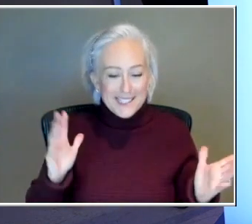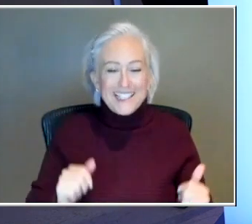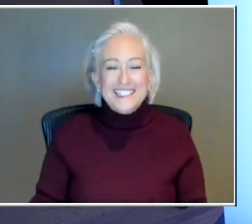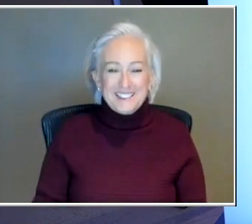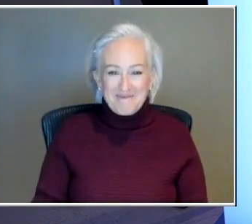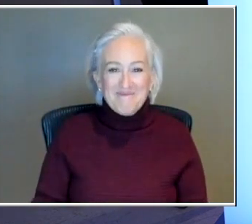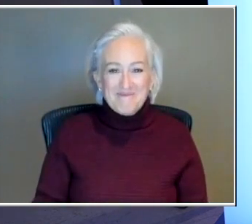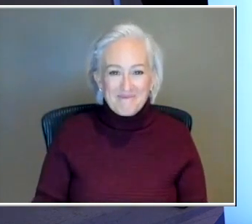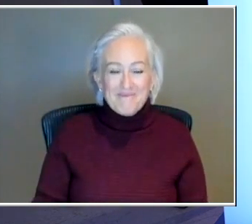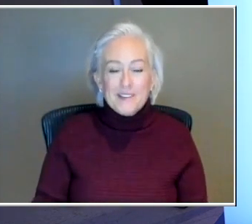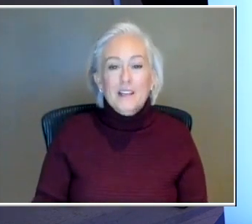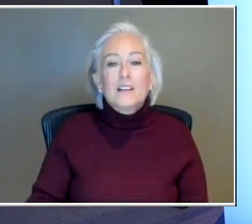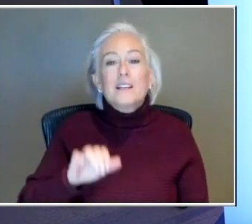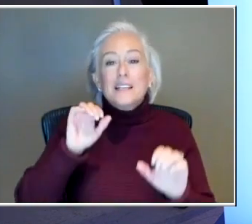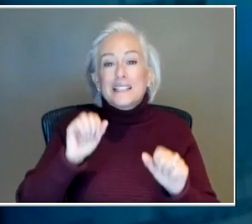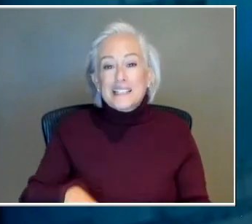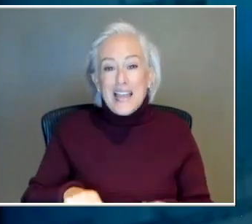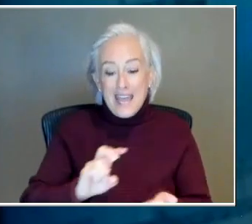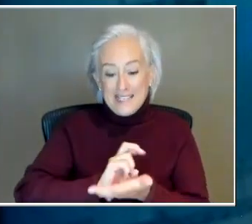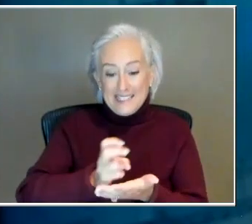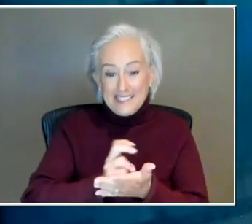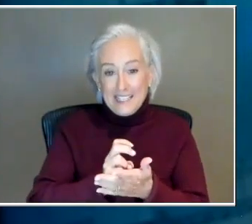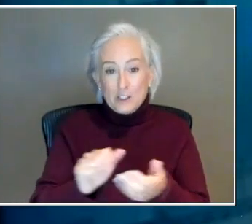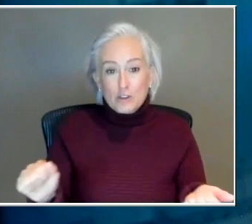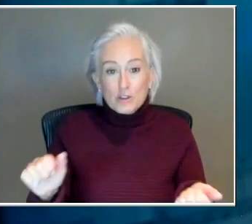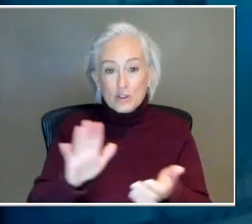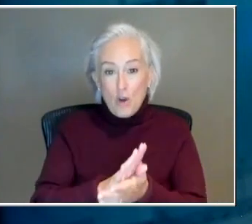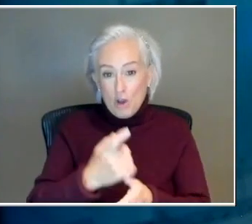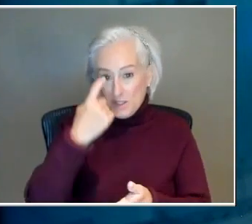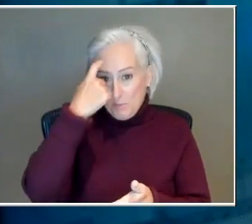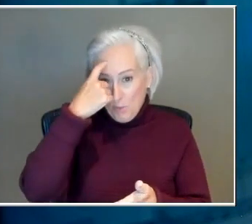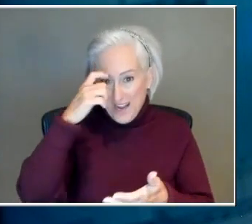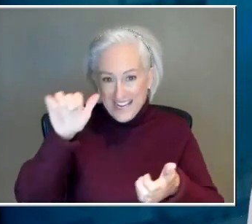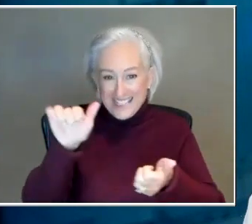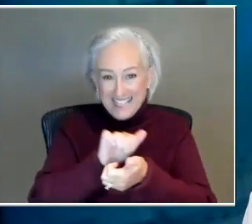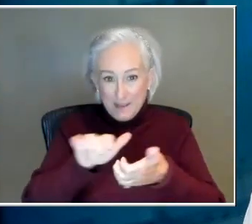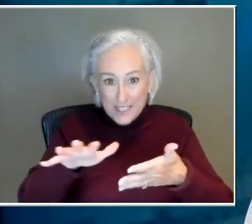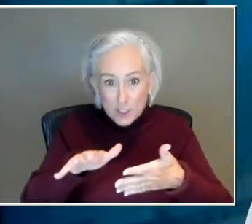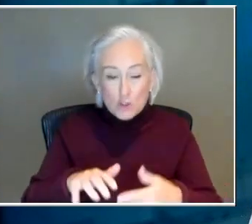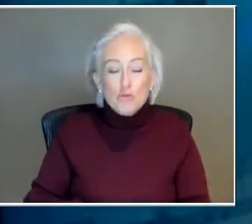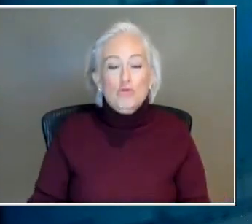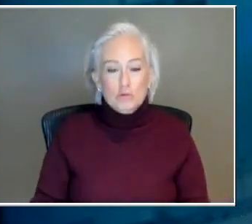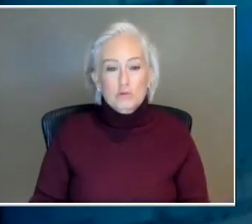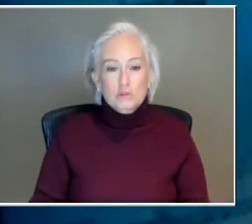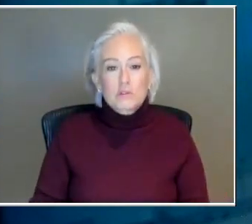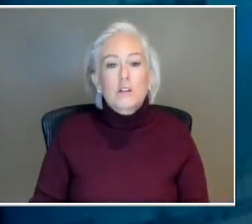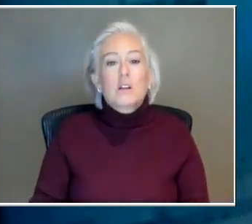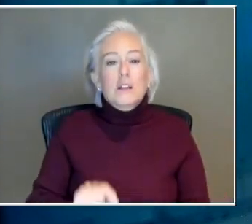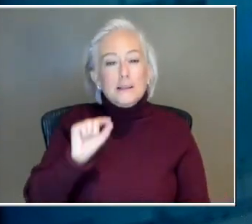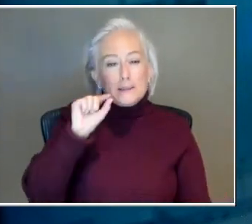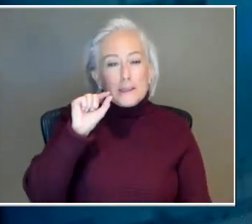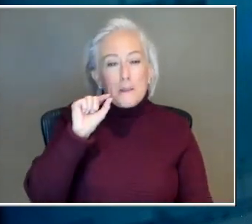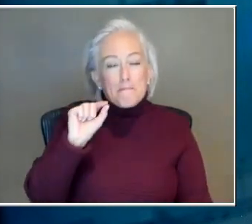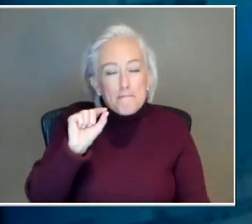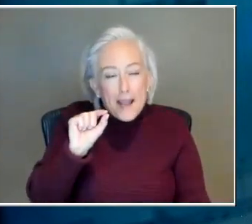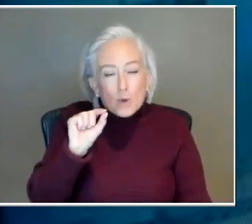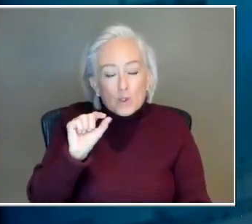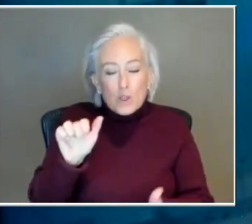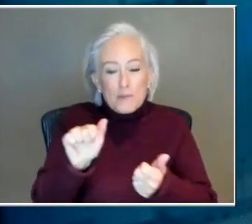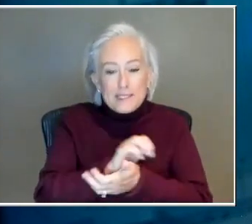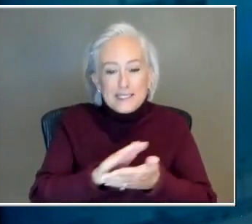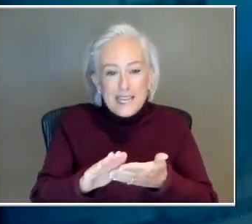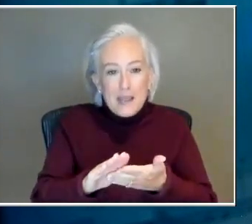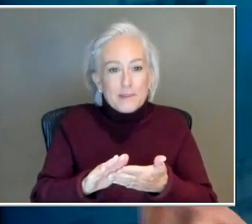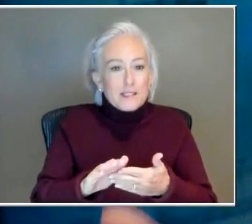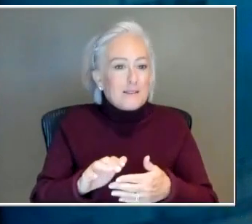brain damage? So yes, we know that individual seizures probably cause microscopic damage that are probably of not clinical relevance